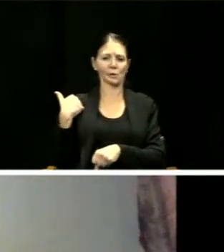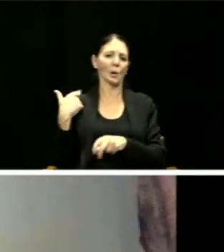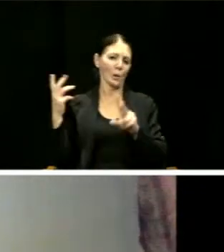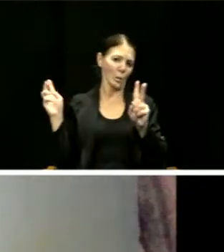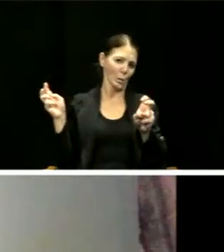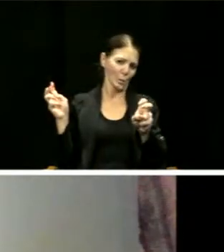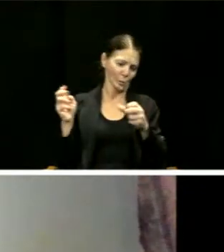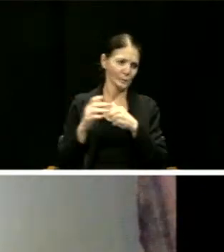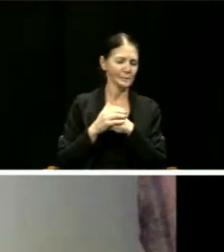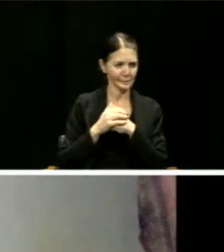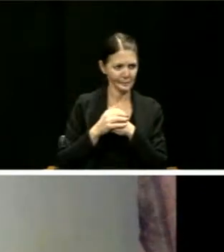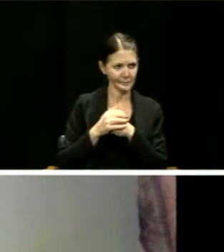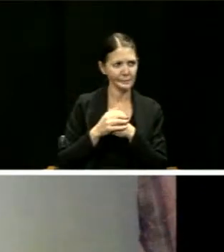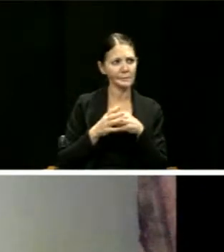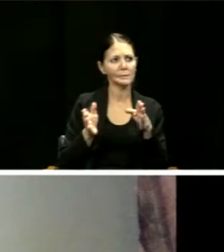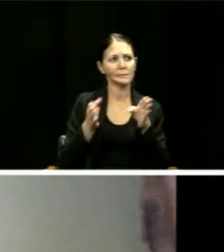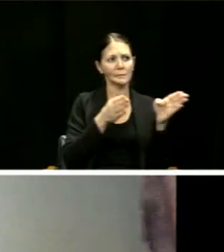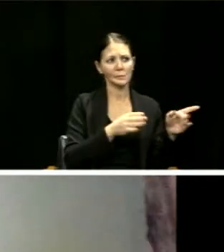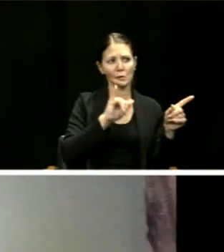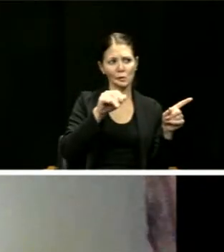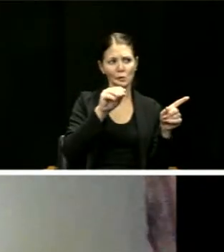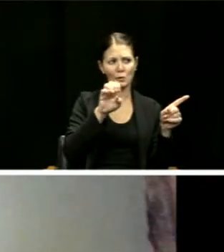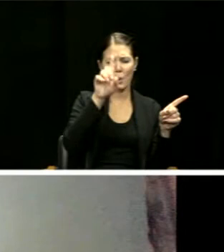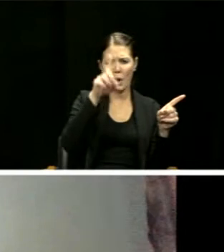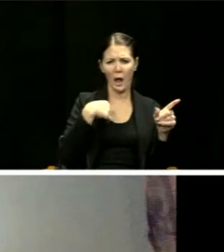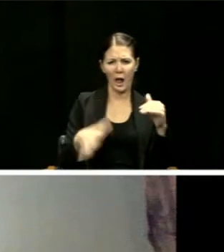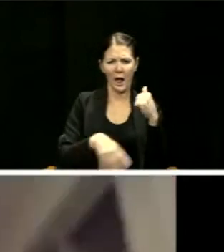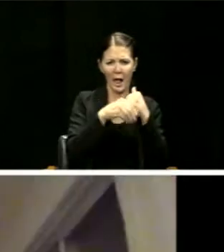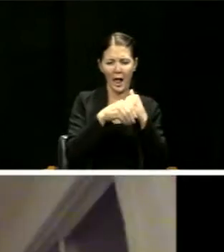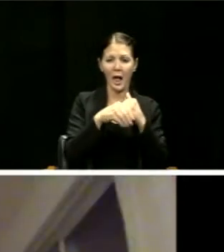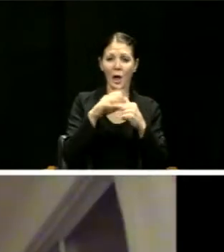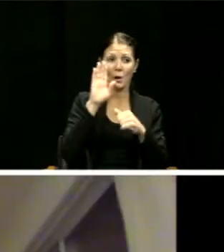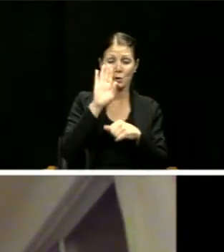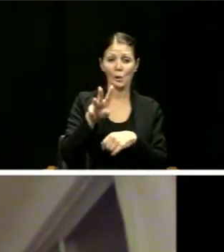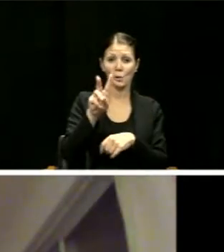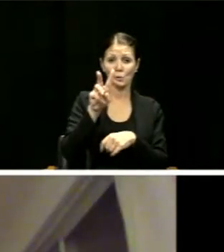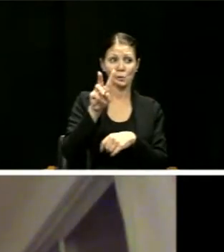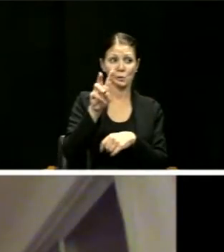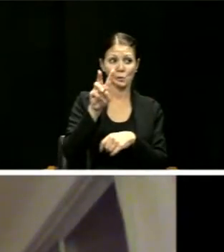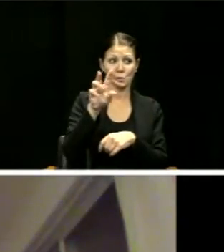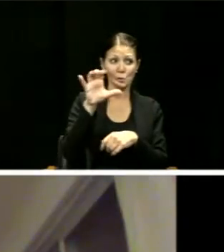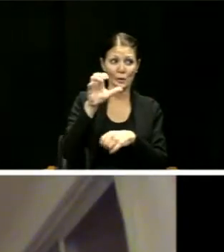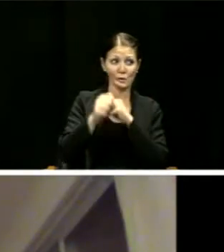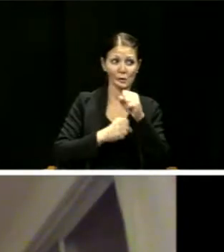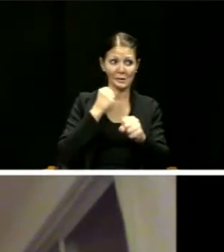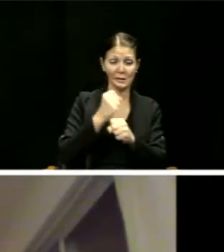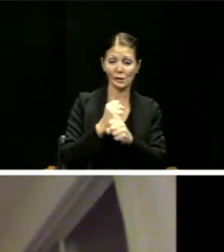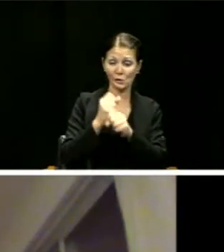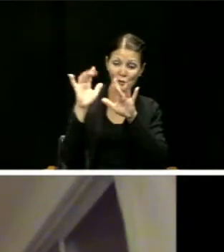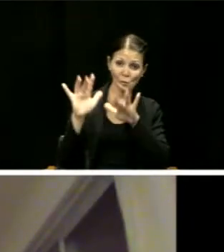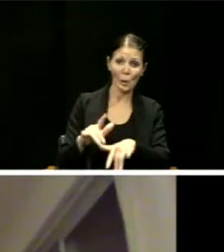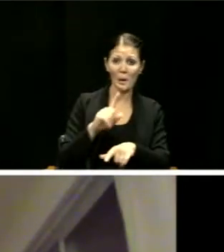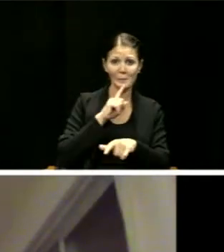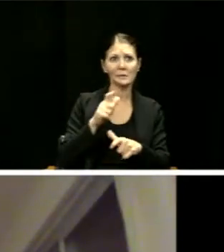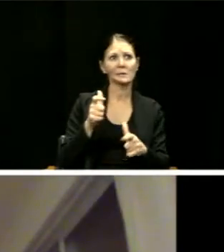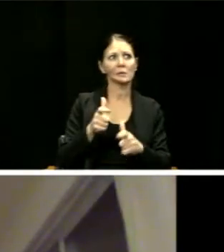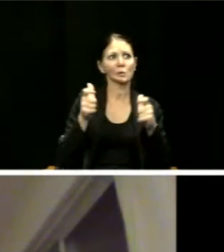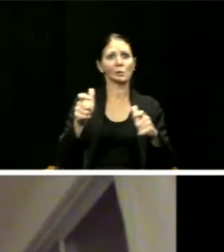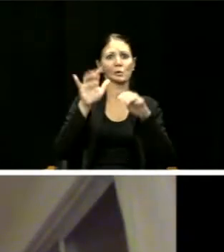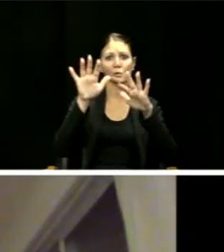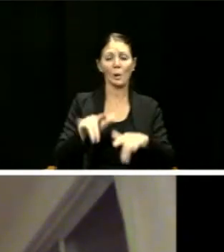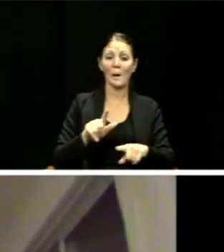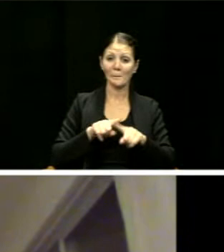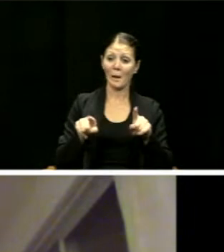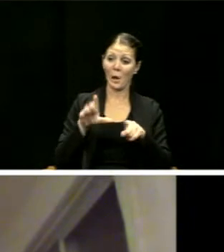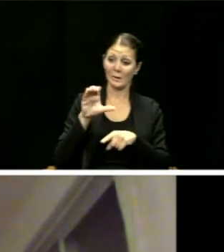So. I would just add, Rick, you know, obviously a 200-year storm is a tremendous storm, but you know, when